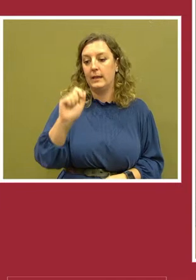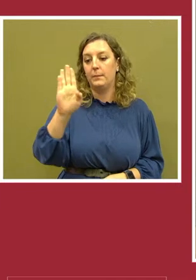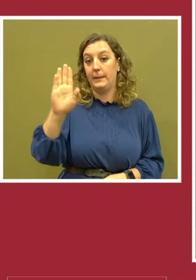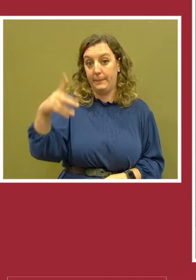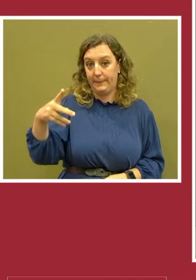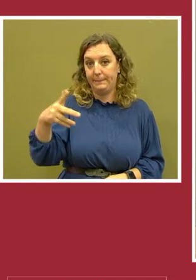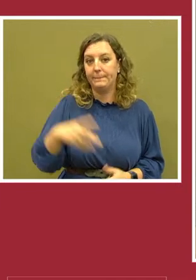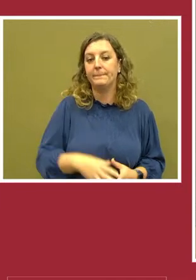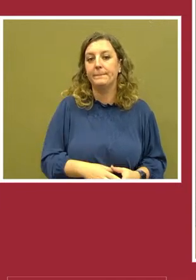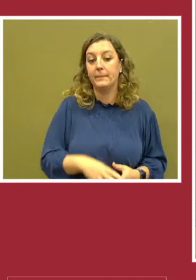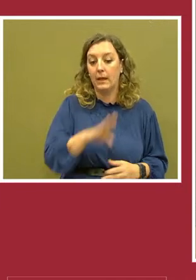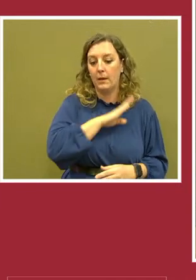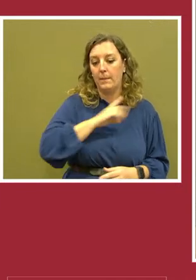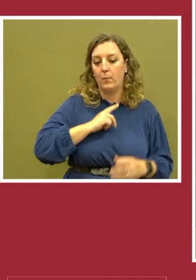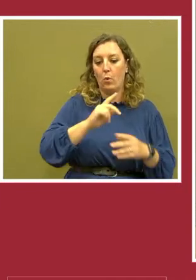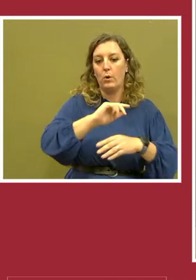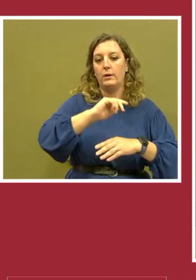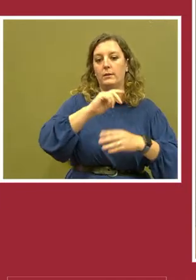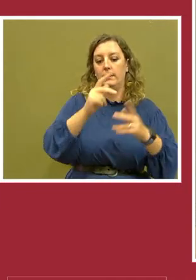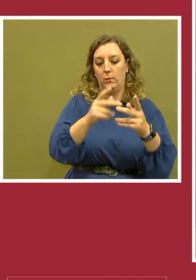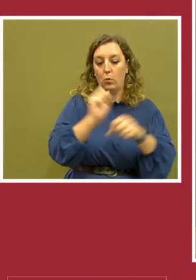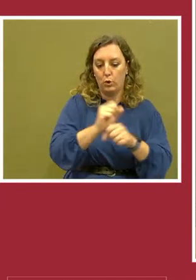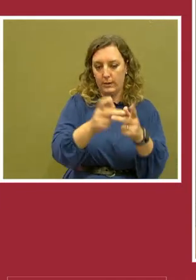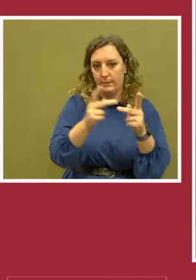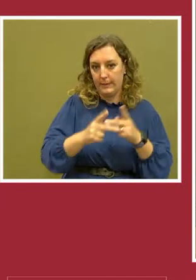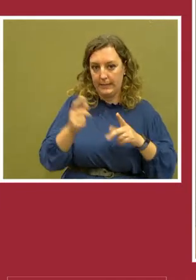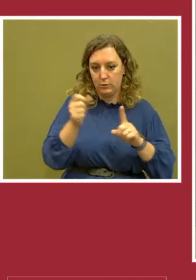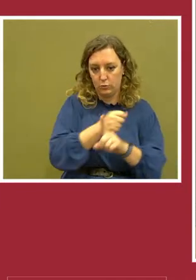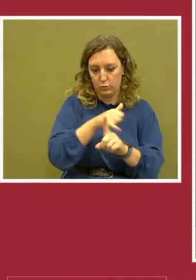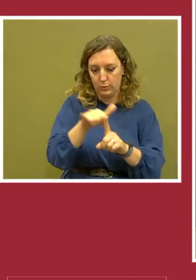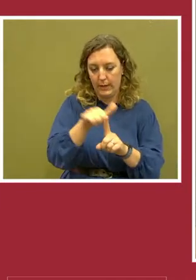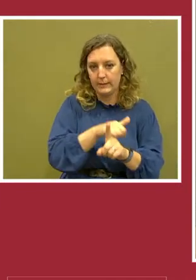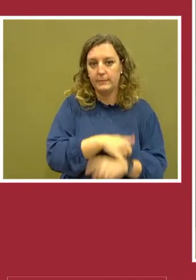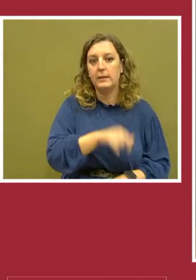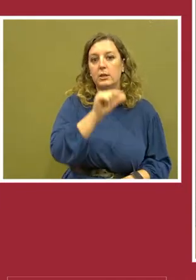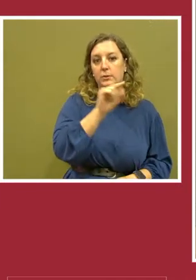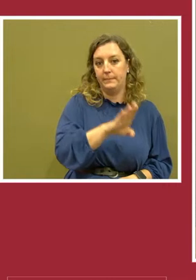GBEA-BP, workplace harassment,